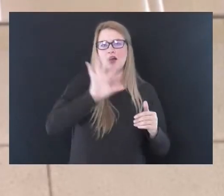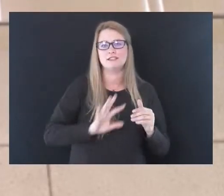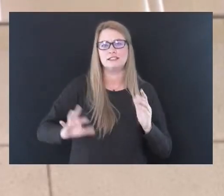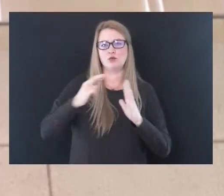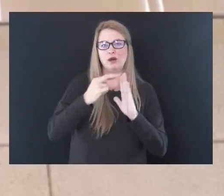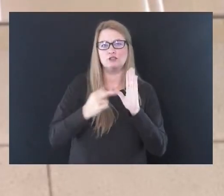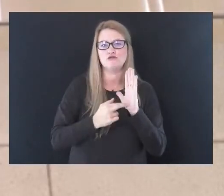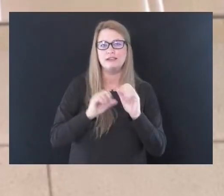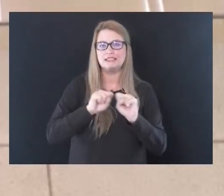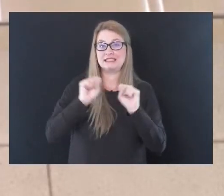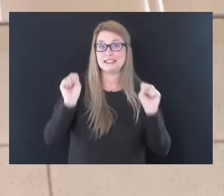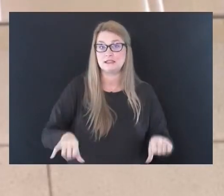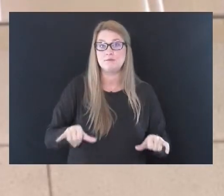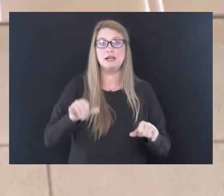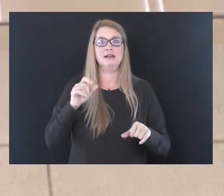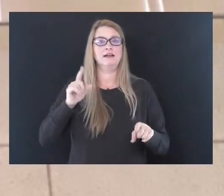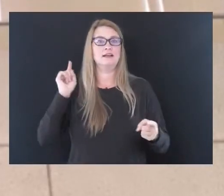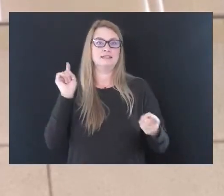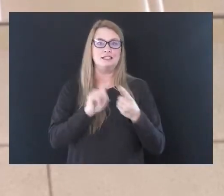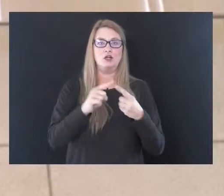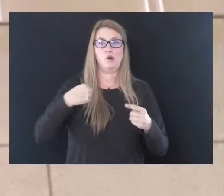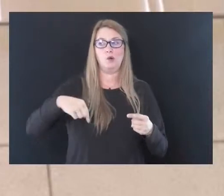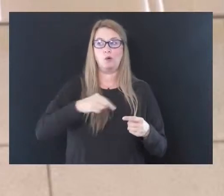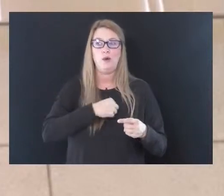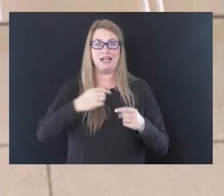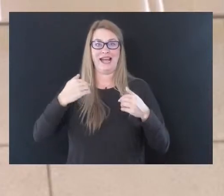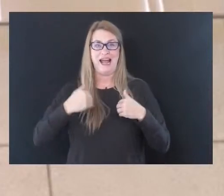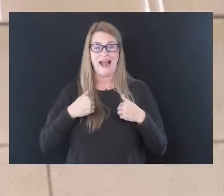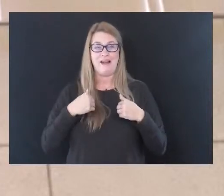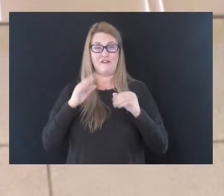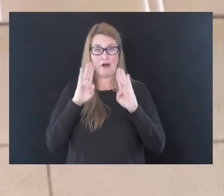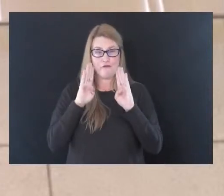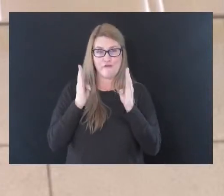registration system until we have a single focused